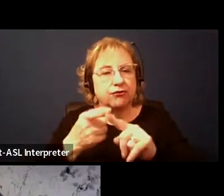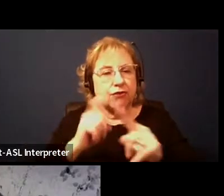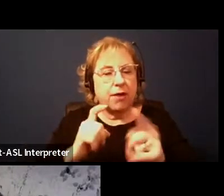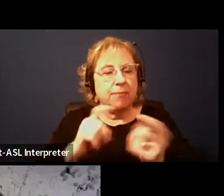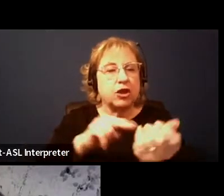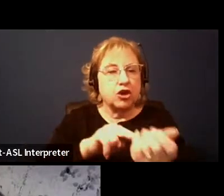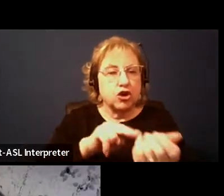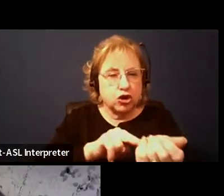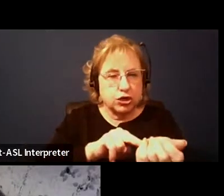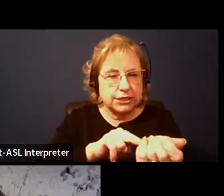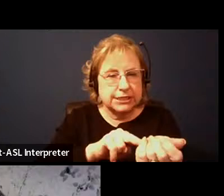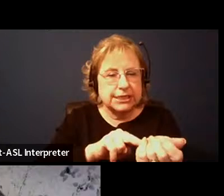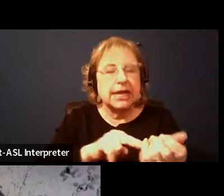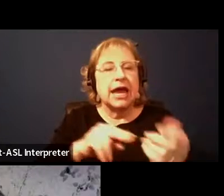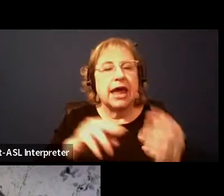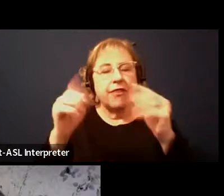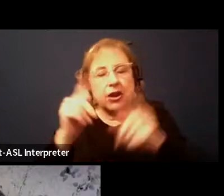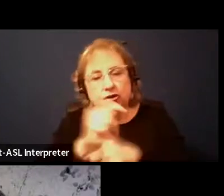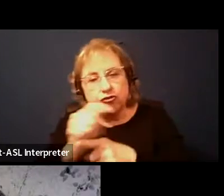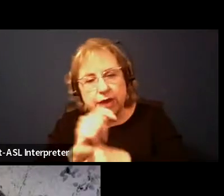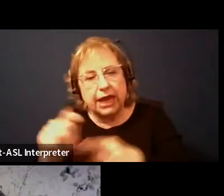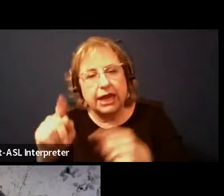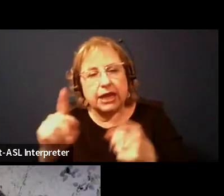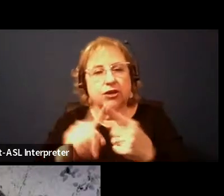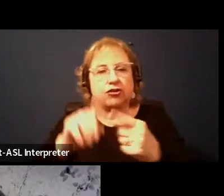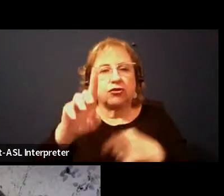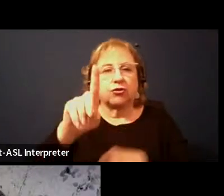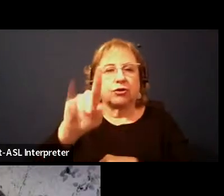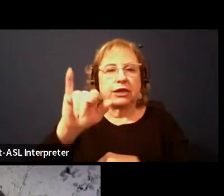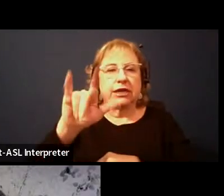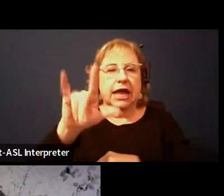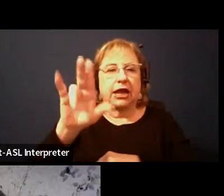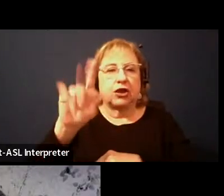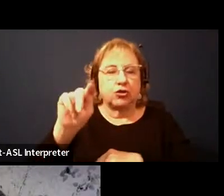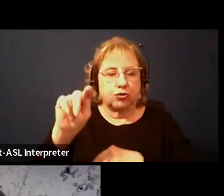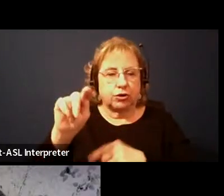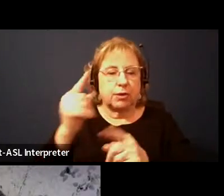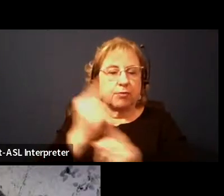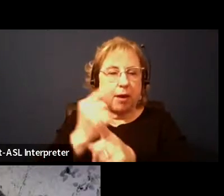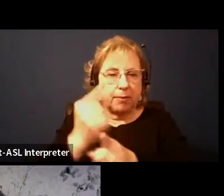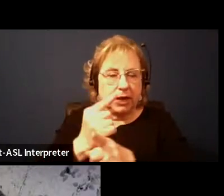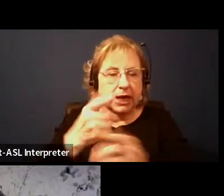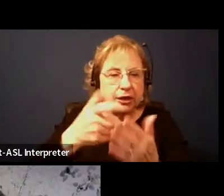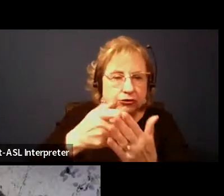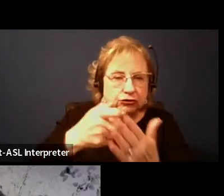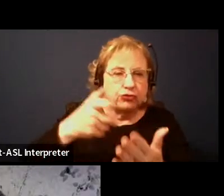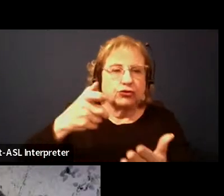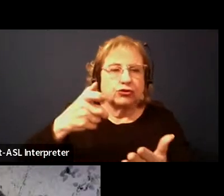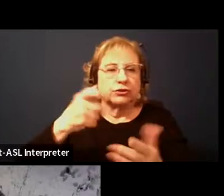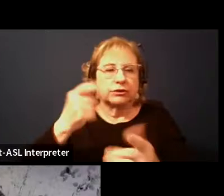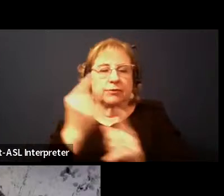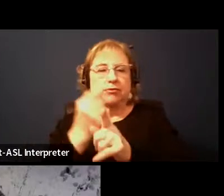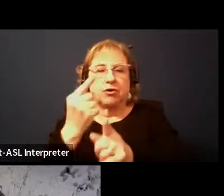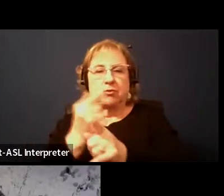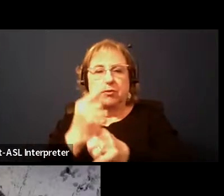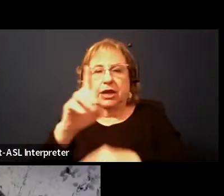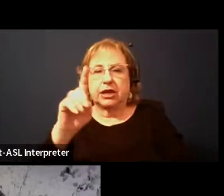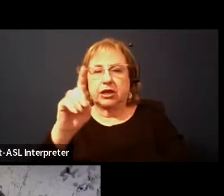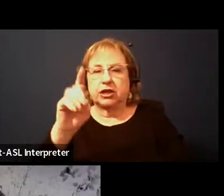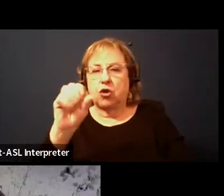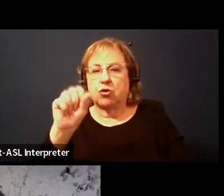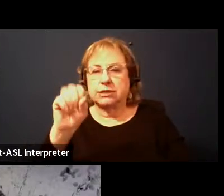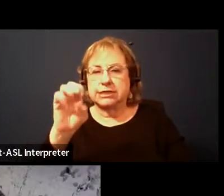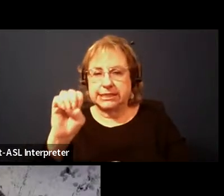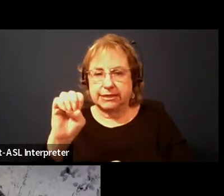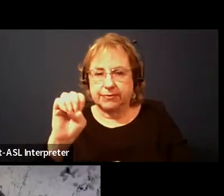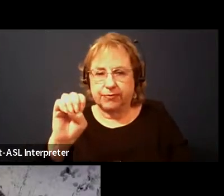to dilute it properly and draw up the accurate dose. And